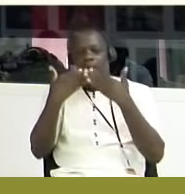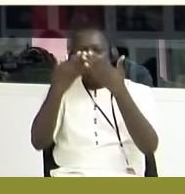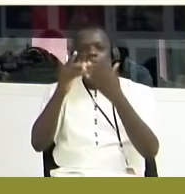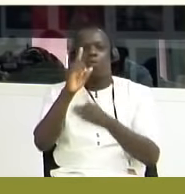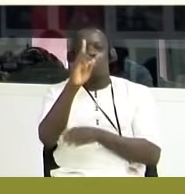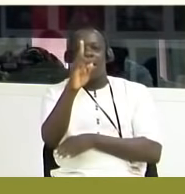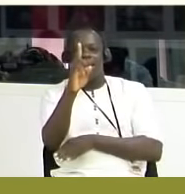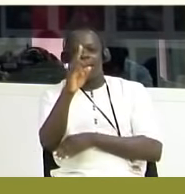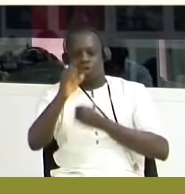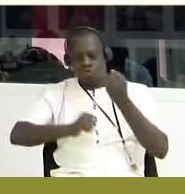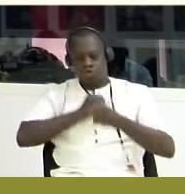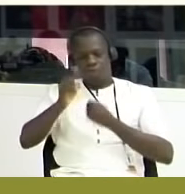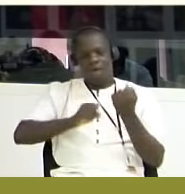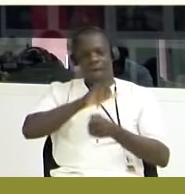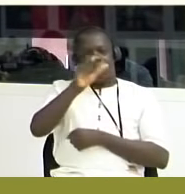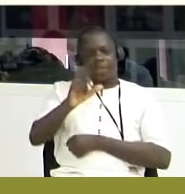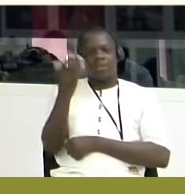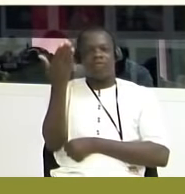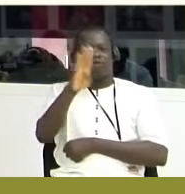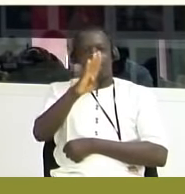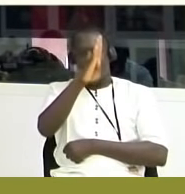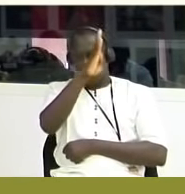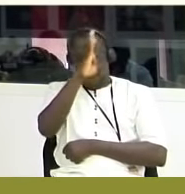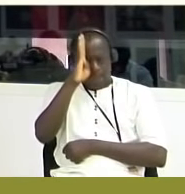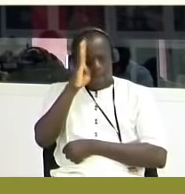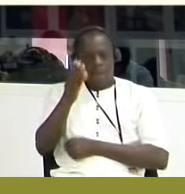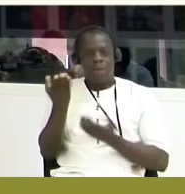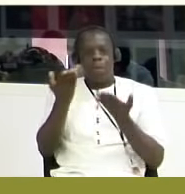so that's why we decided to do so.